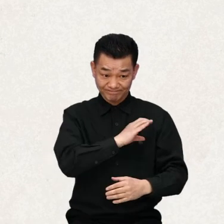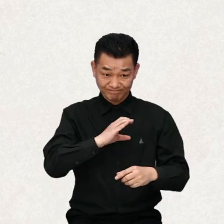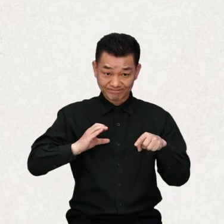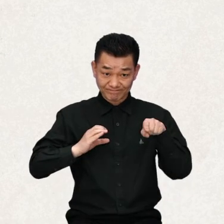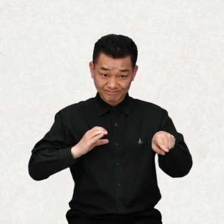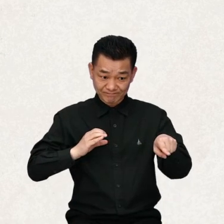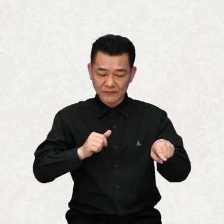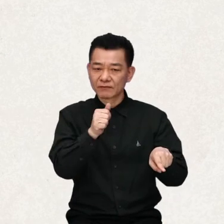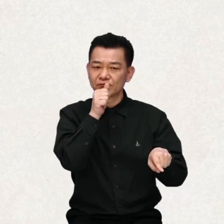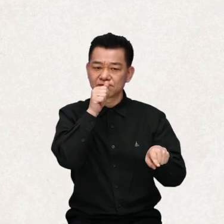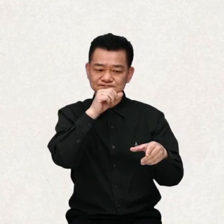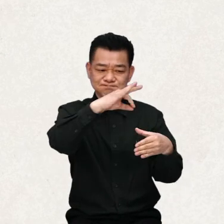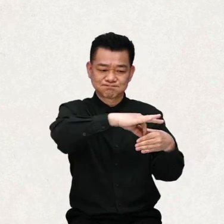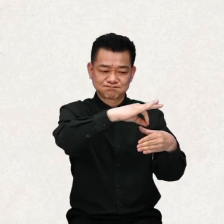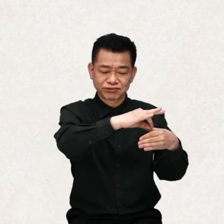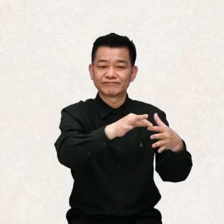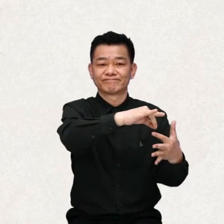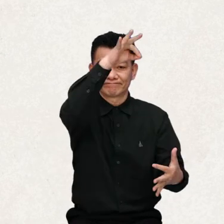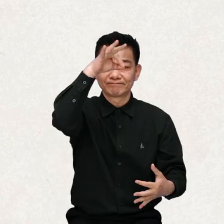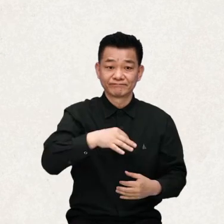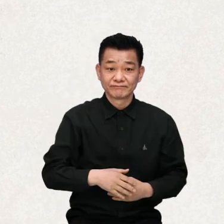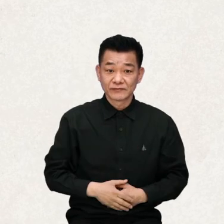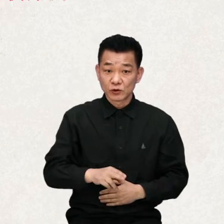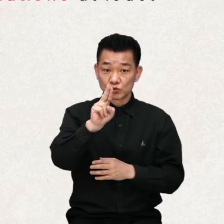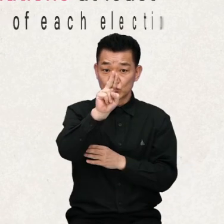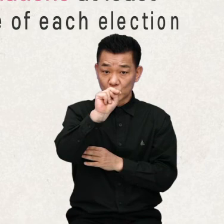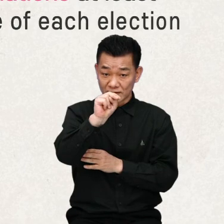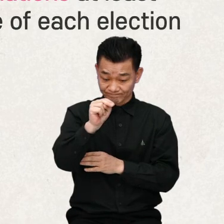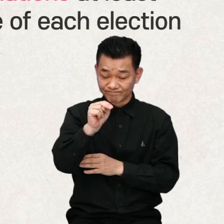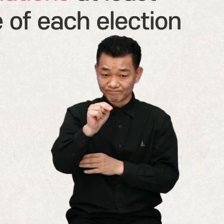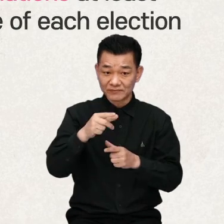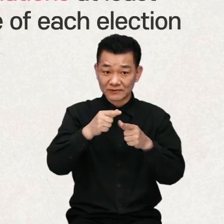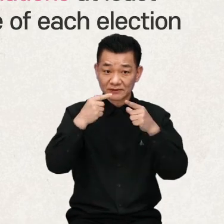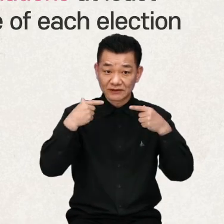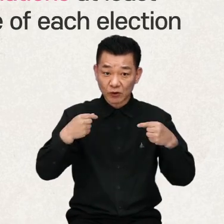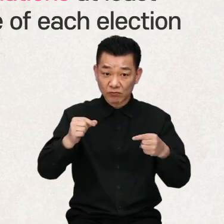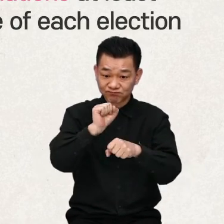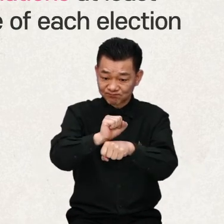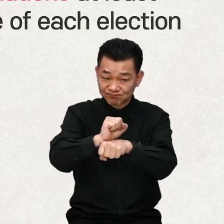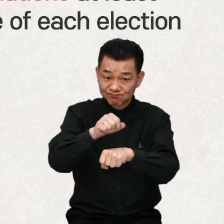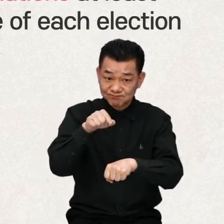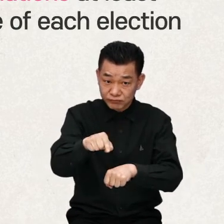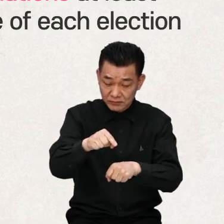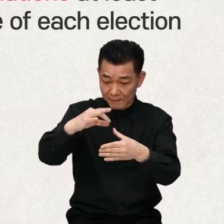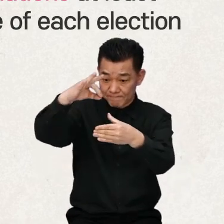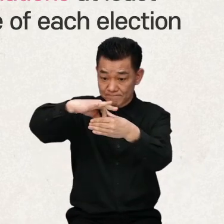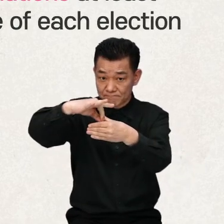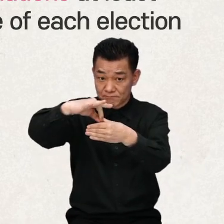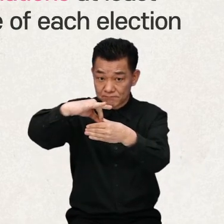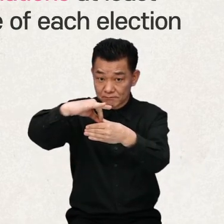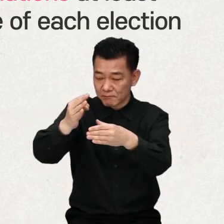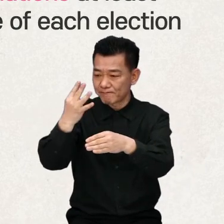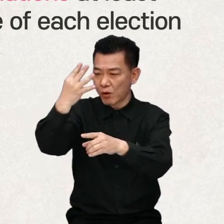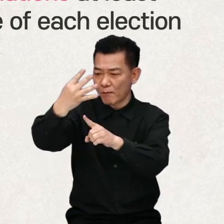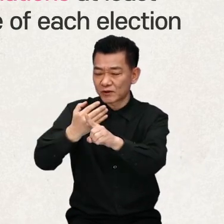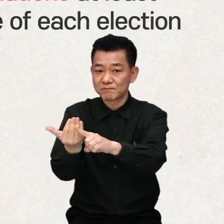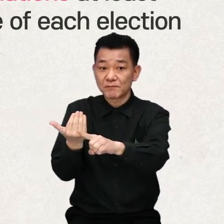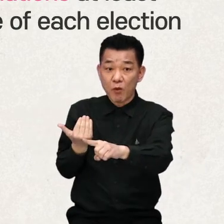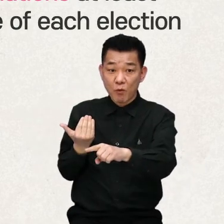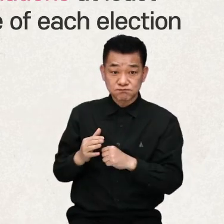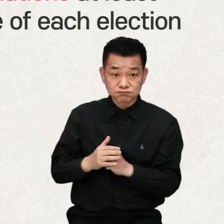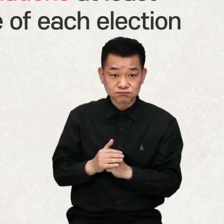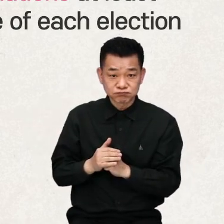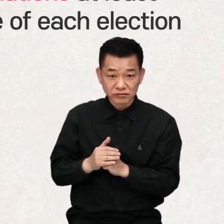Members of the committee are elected by secret ballot, and the Secretary General of the United Nations shall address a letter to the states'